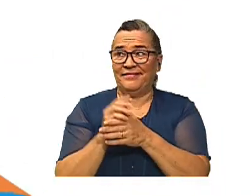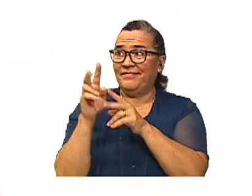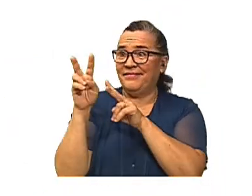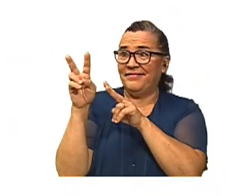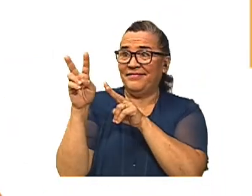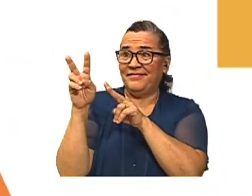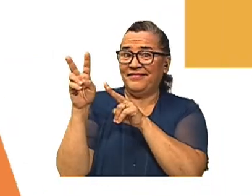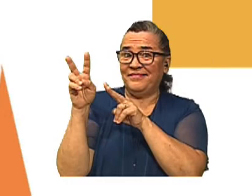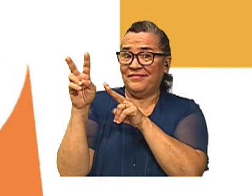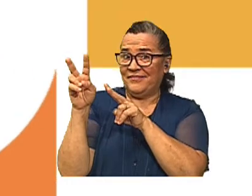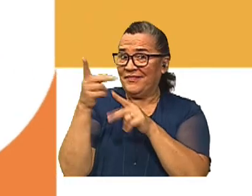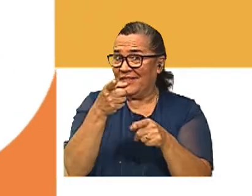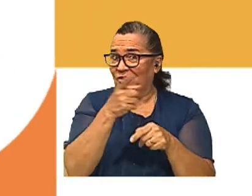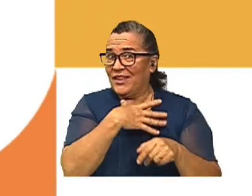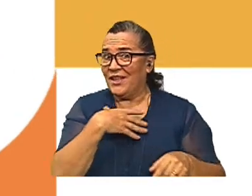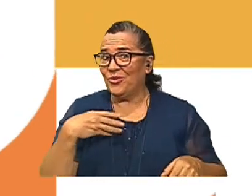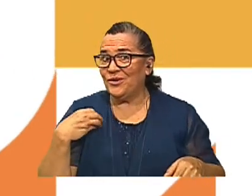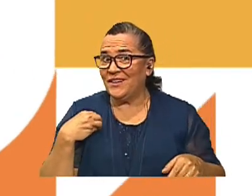Would you like?